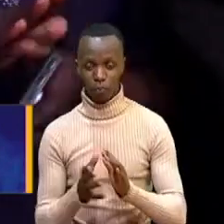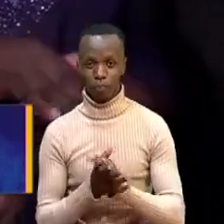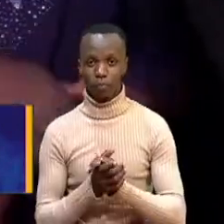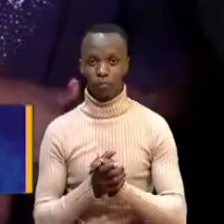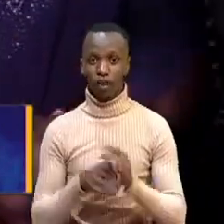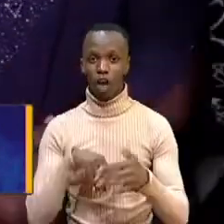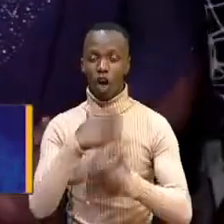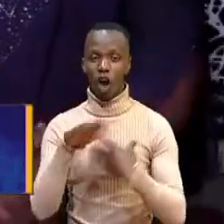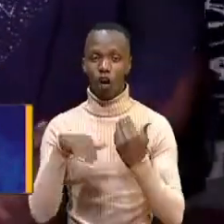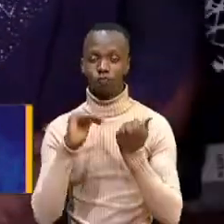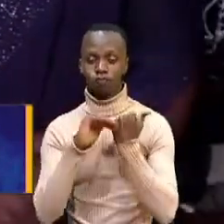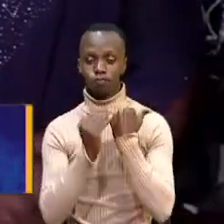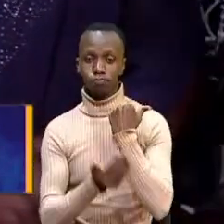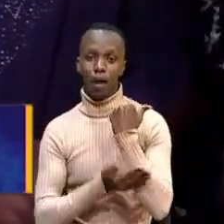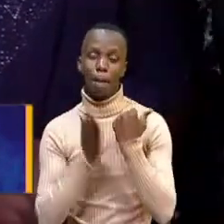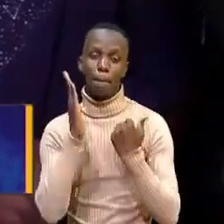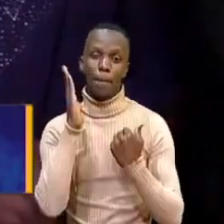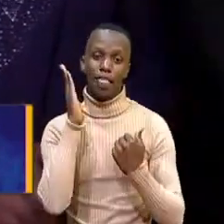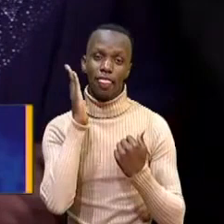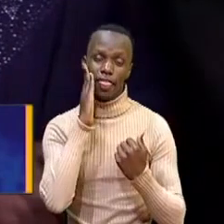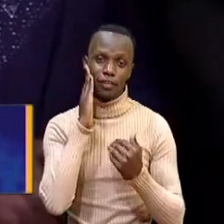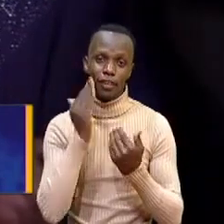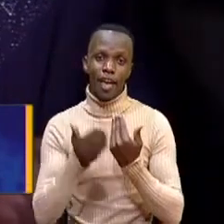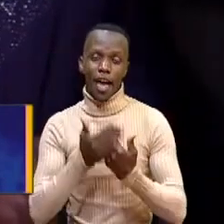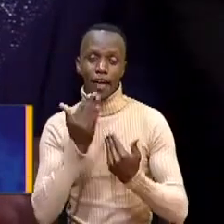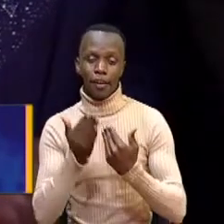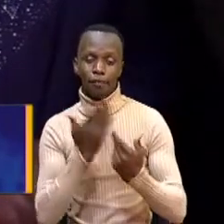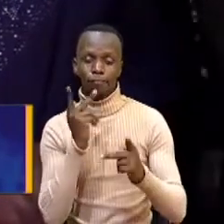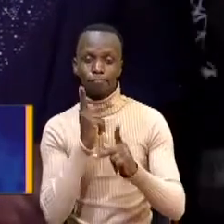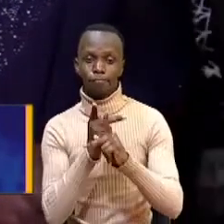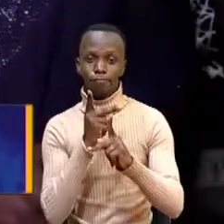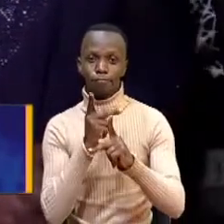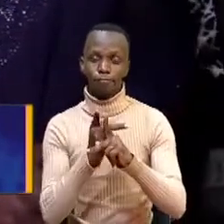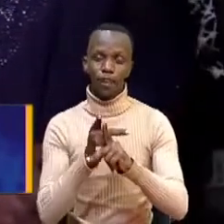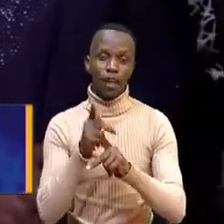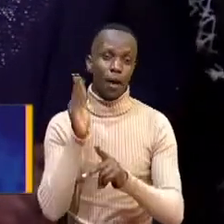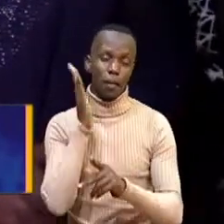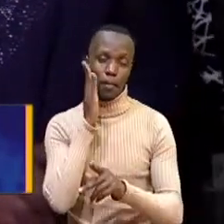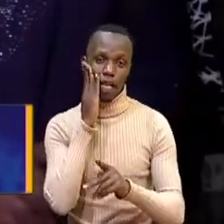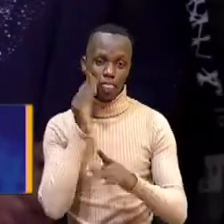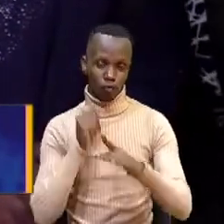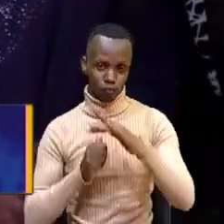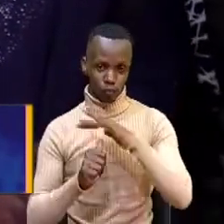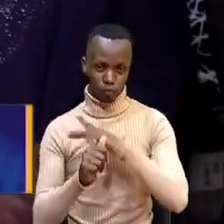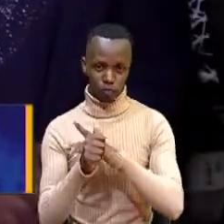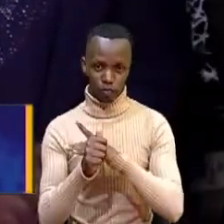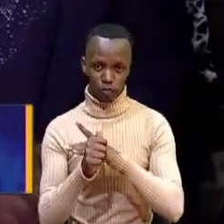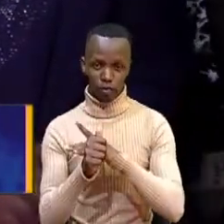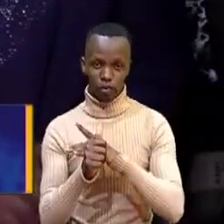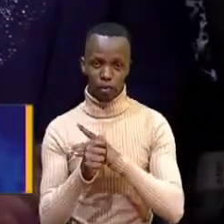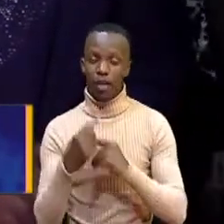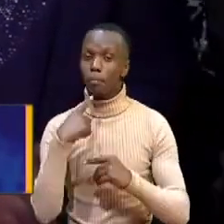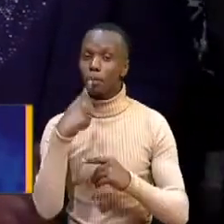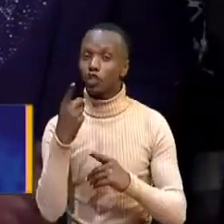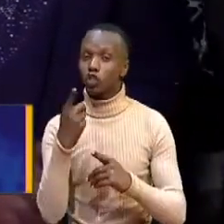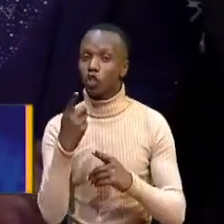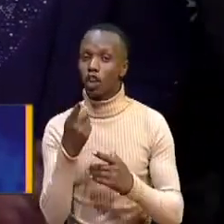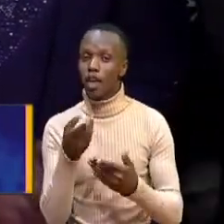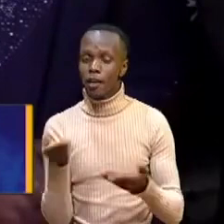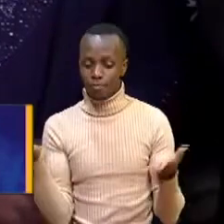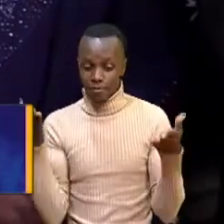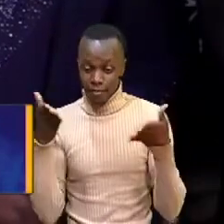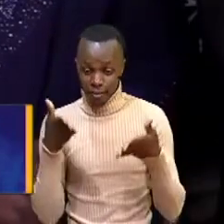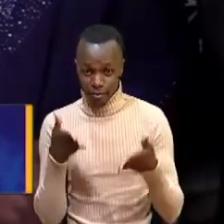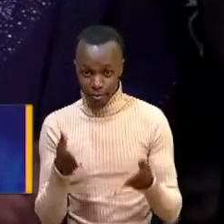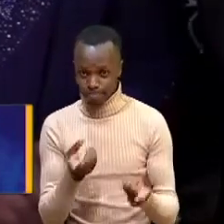All the pregnant mothers are being taken care of under Linda Mama. However, I need to mention that previously, we have